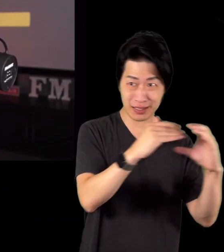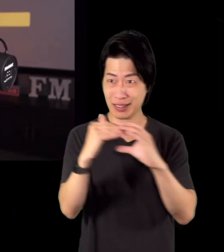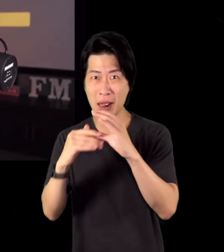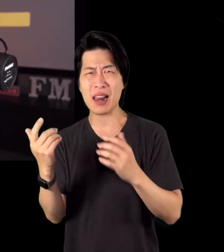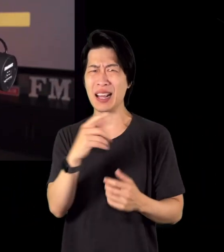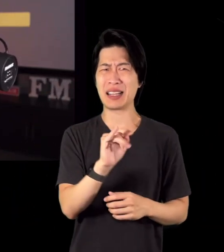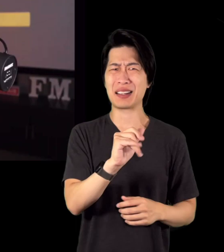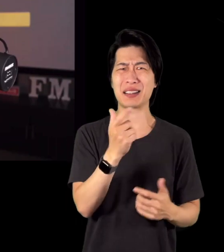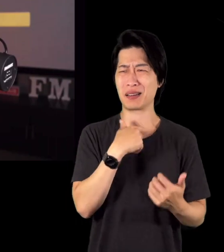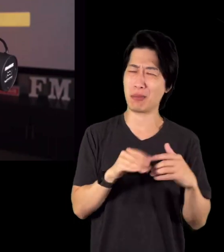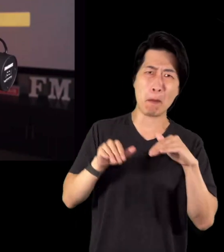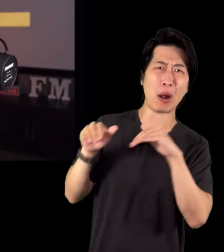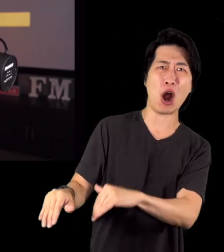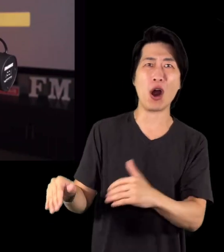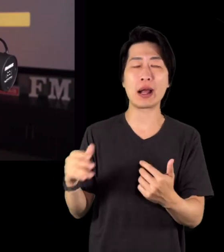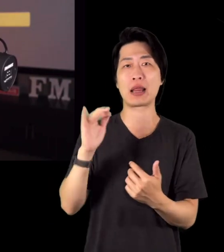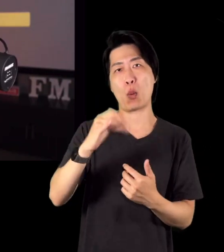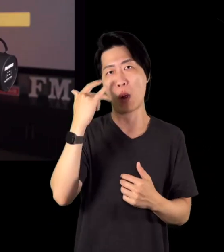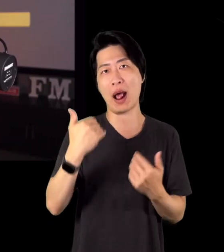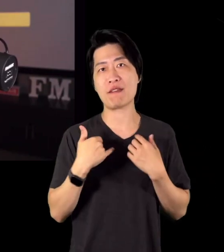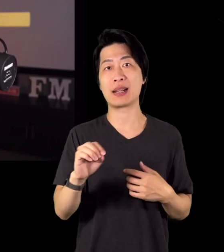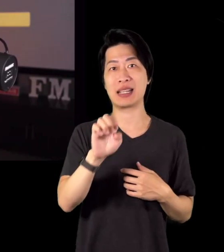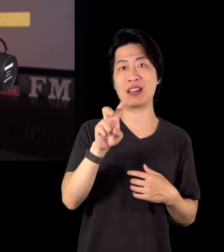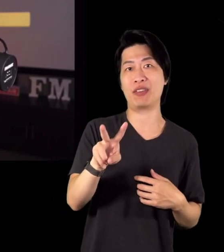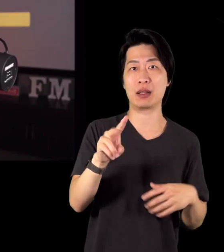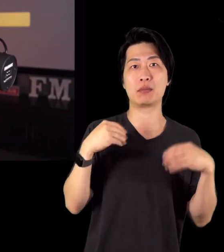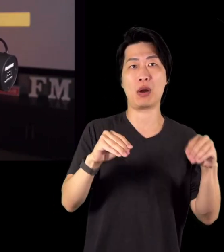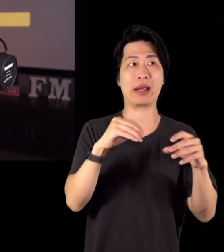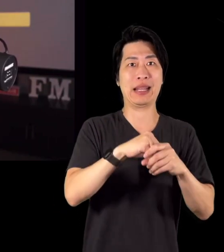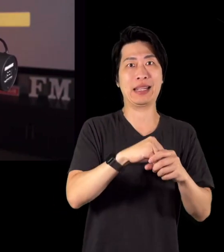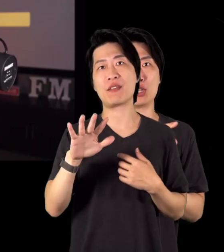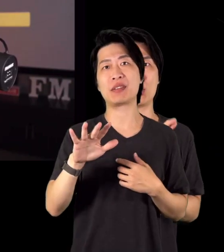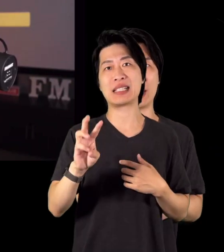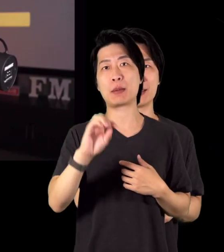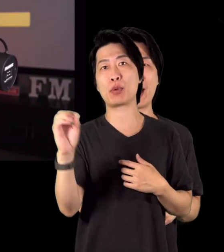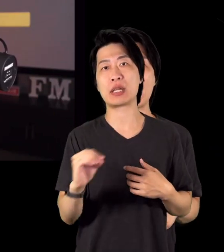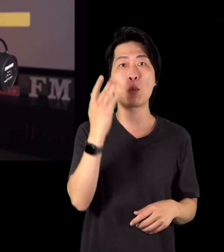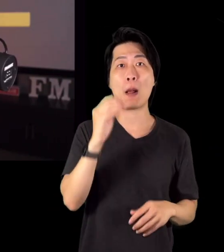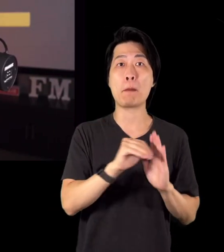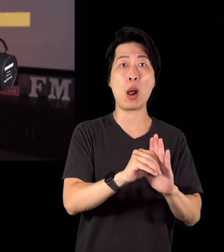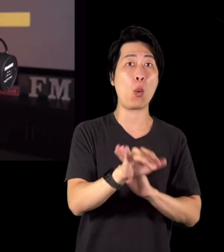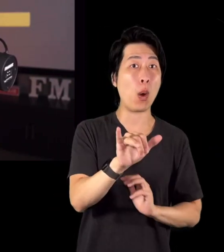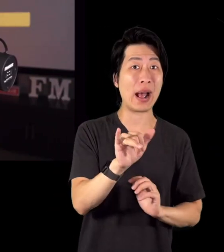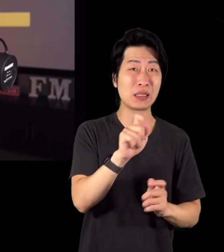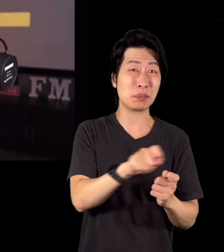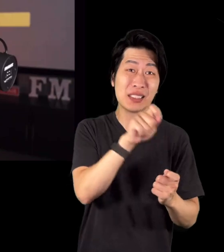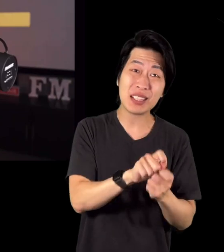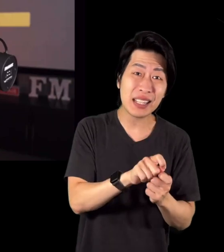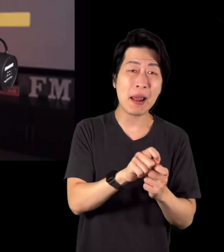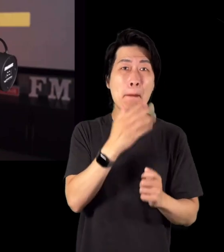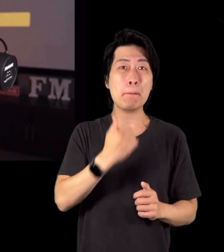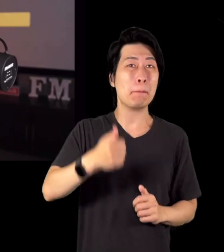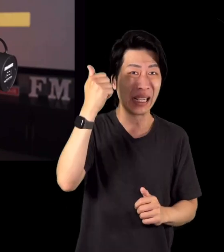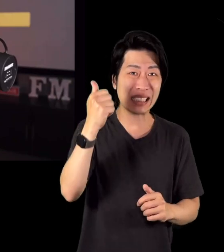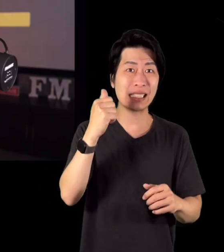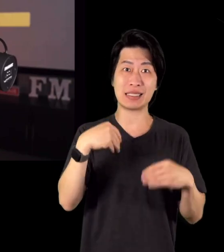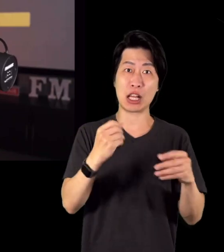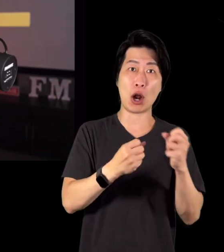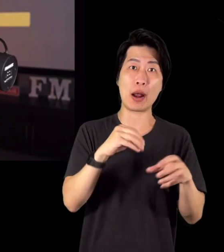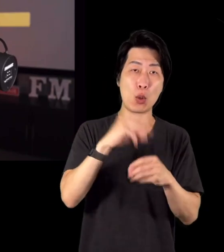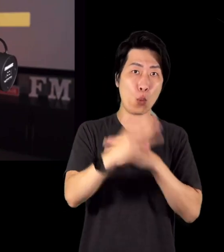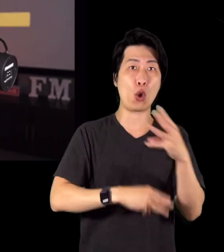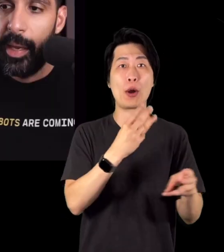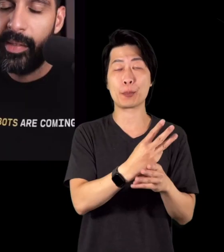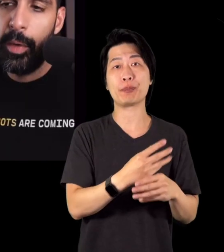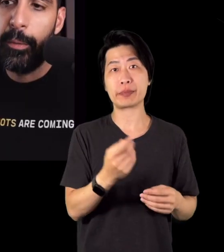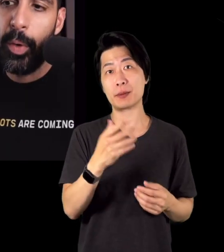have 56% of the EV market in the US and why the Model Y specifically is the best-selling car in the world. But there's another way of